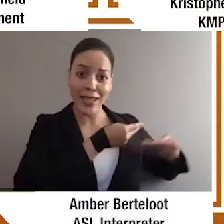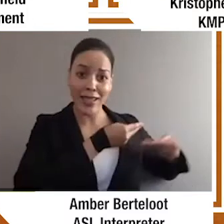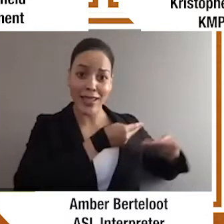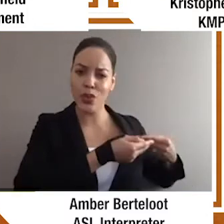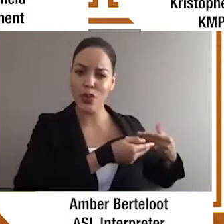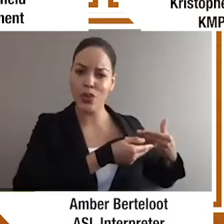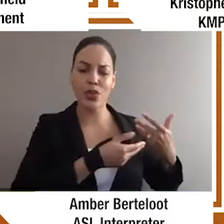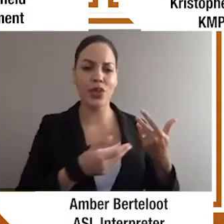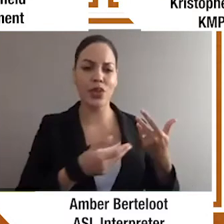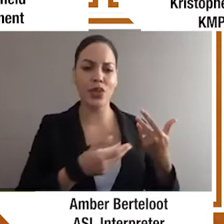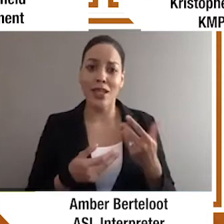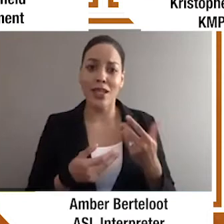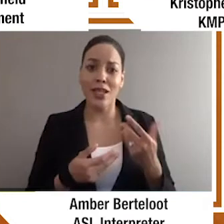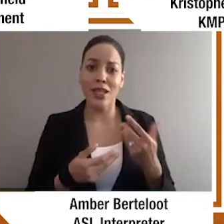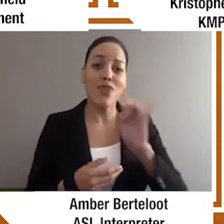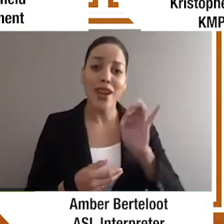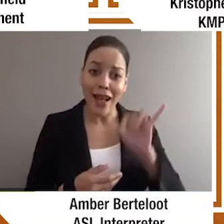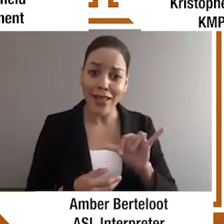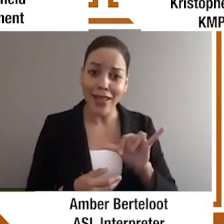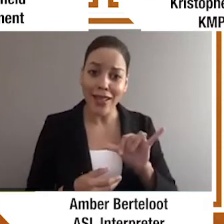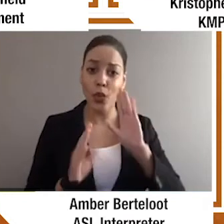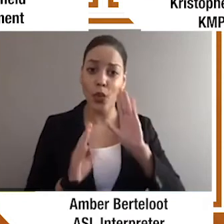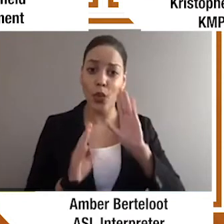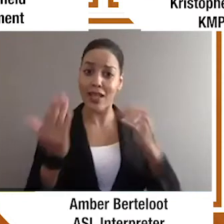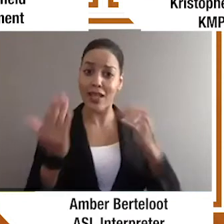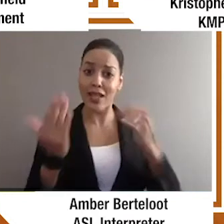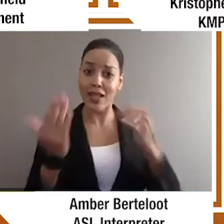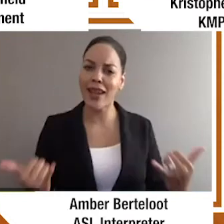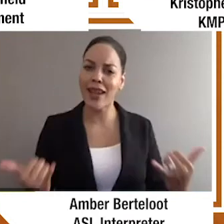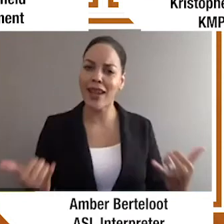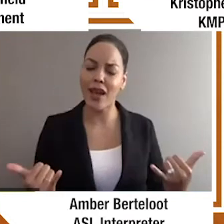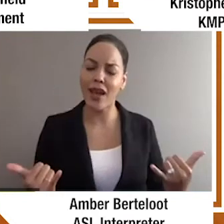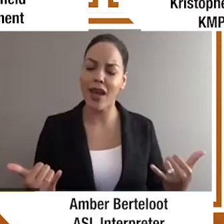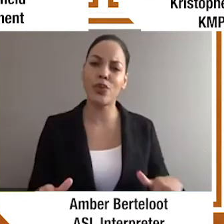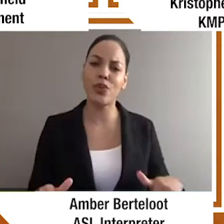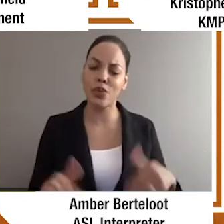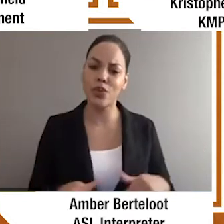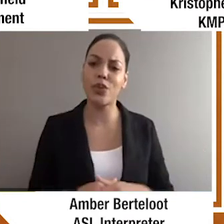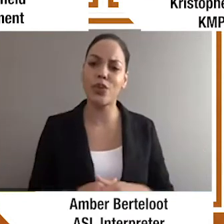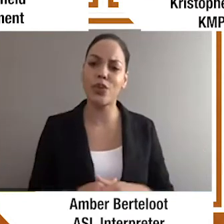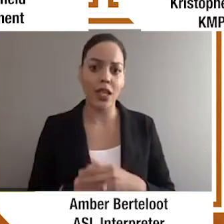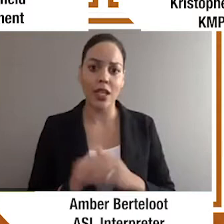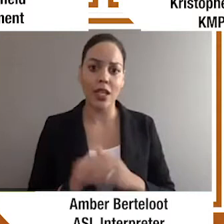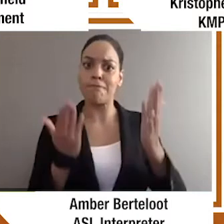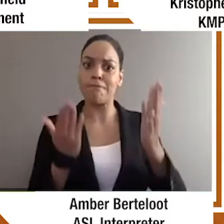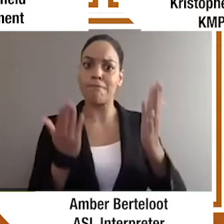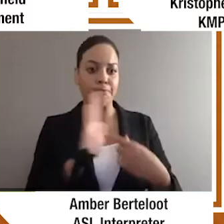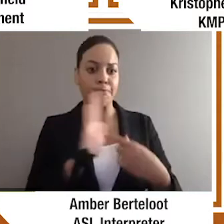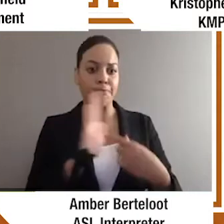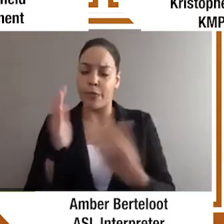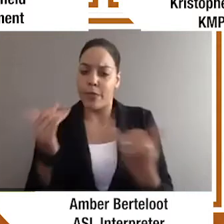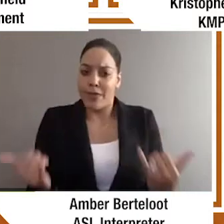right now. That's the reckoning that is, it has just really come up and has been unearthed.